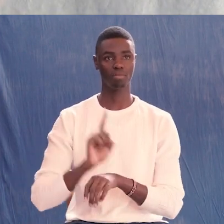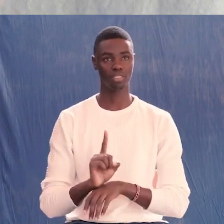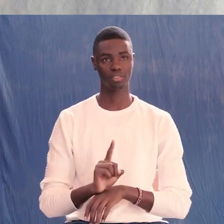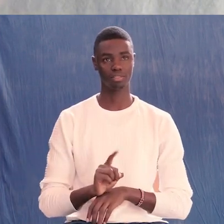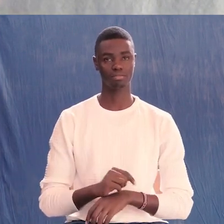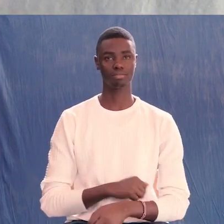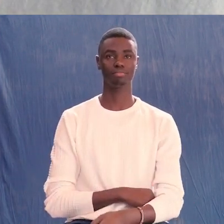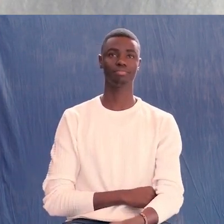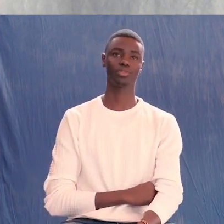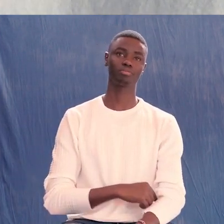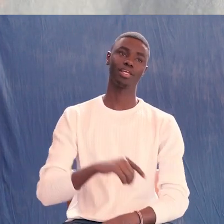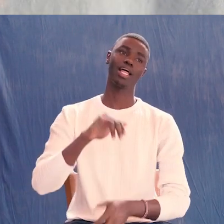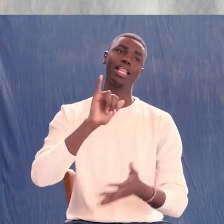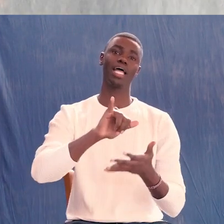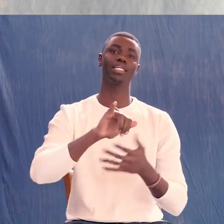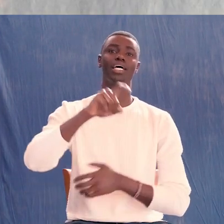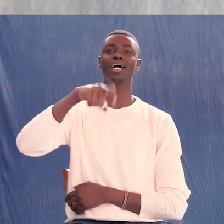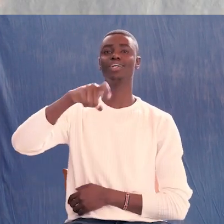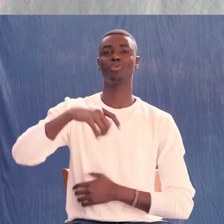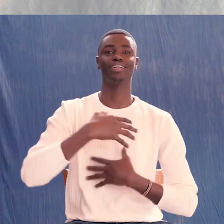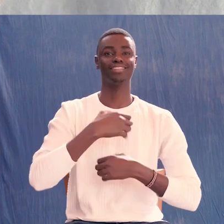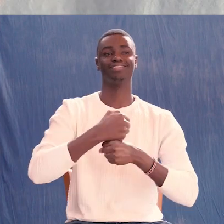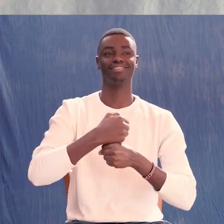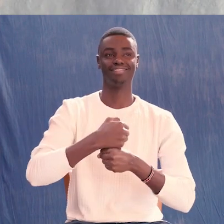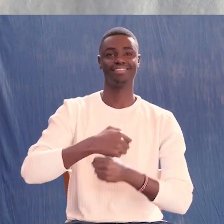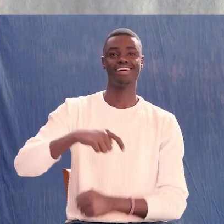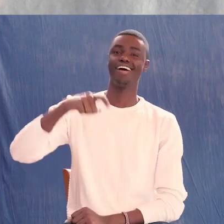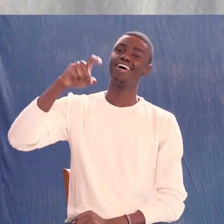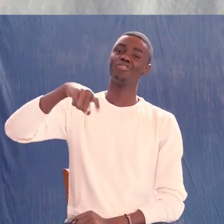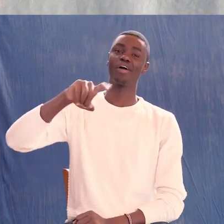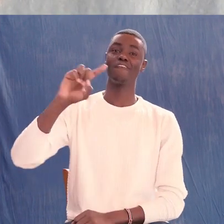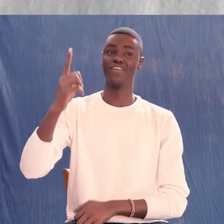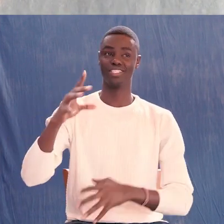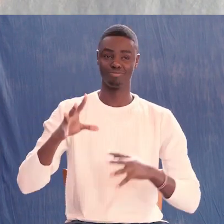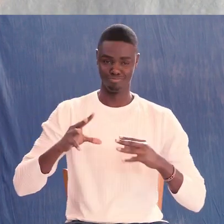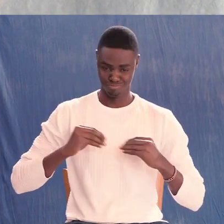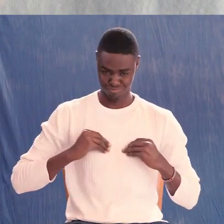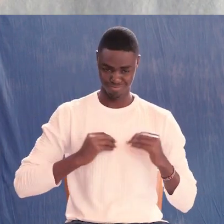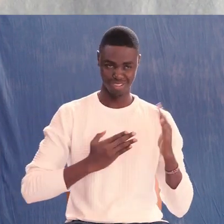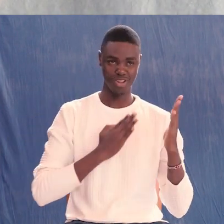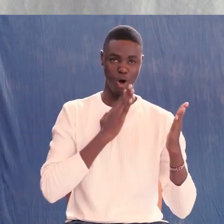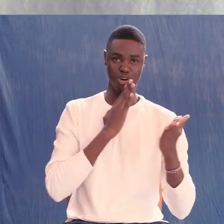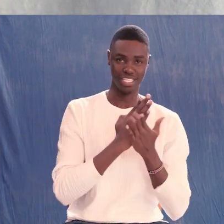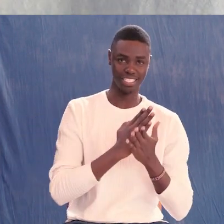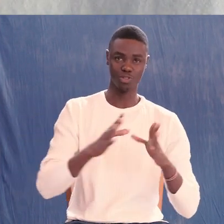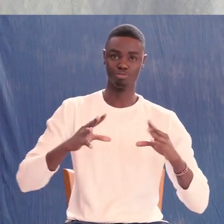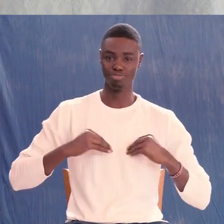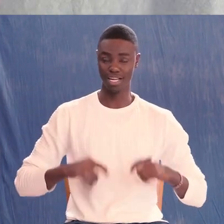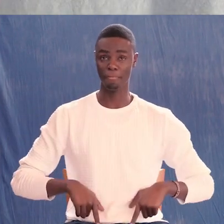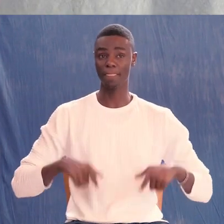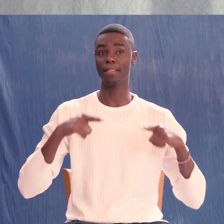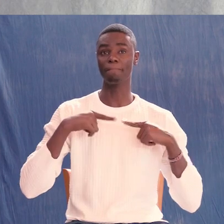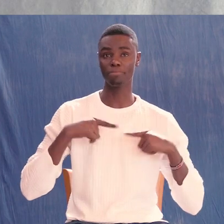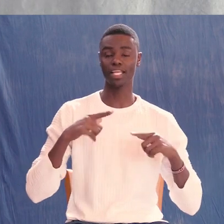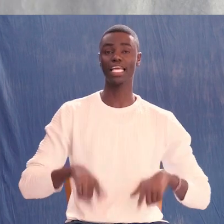it requires courage. It requires for us to embrace authenticity, to embrace a life where we